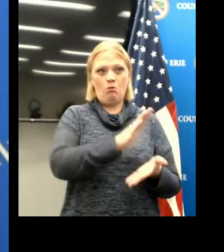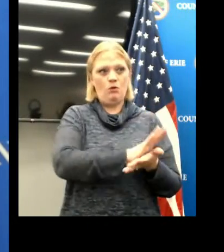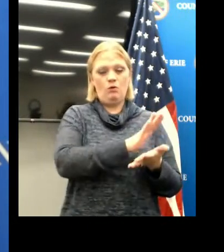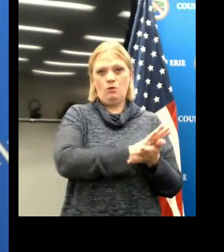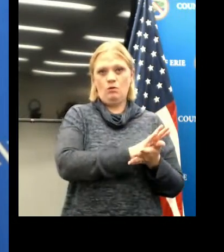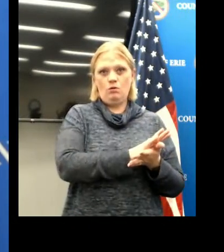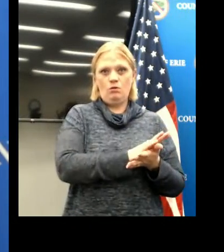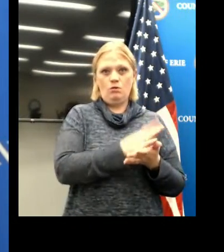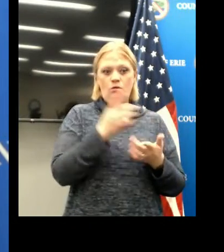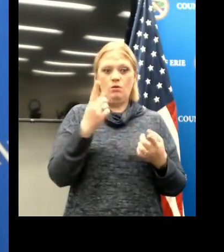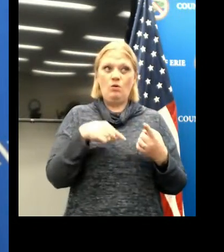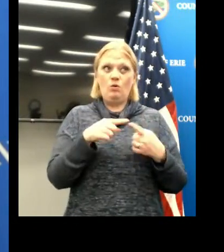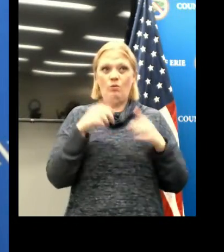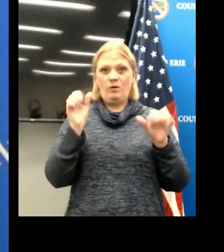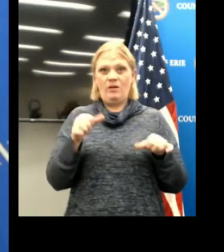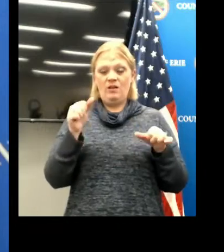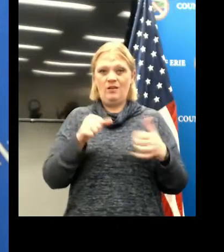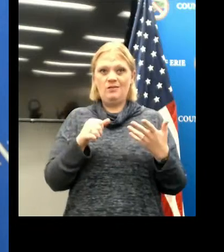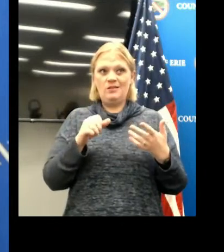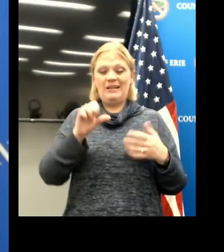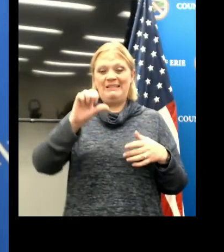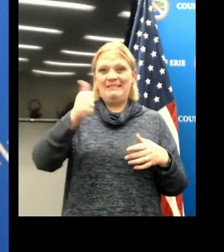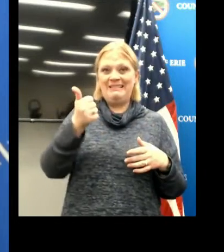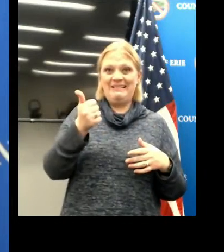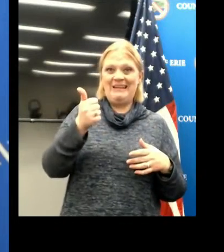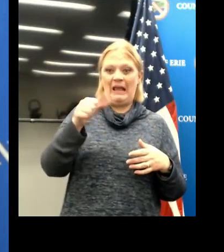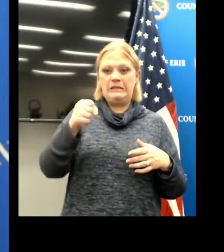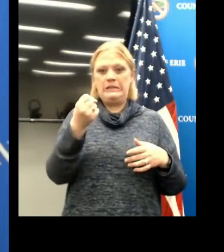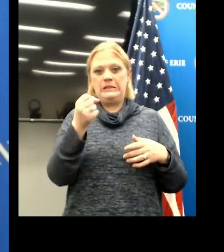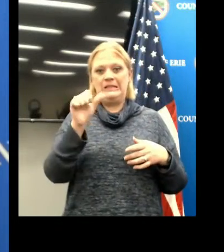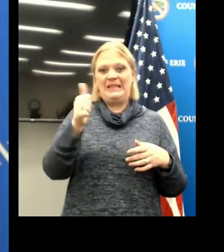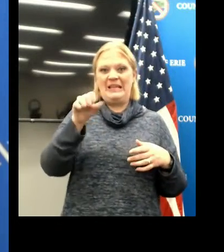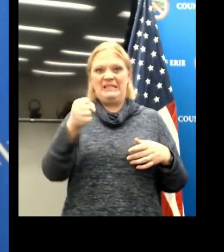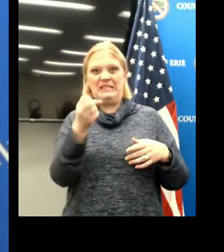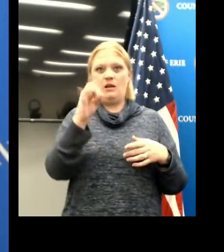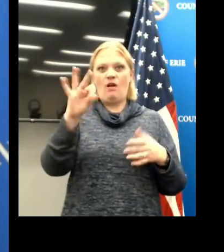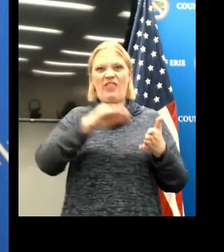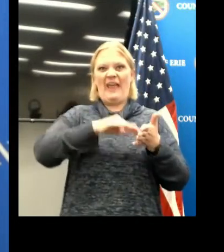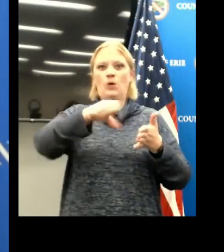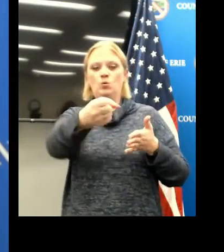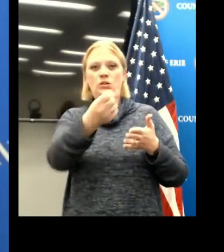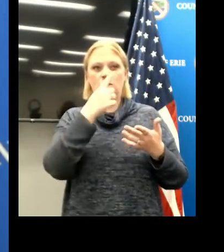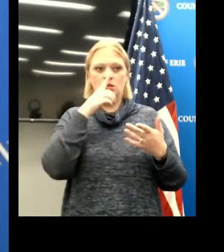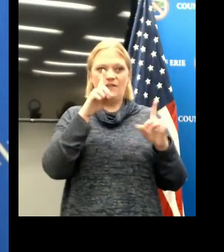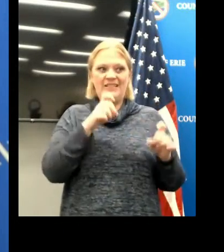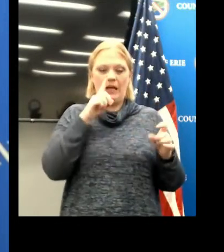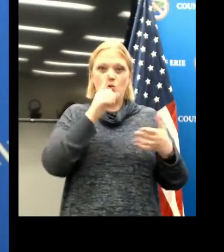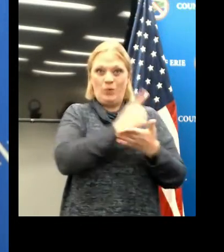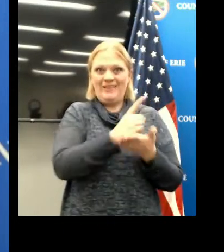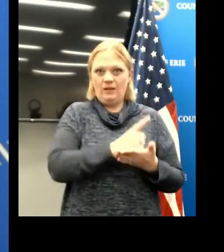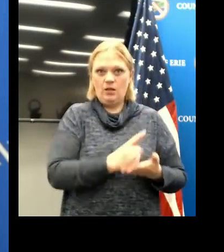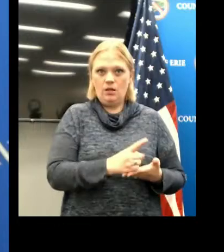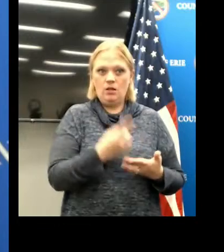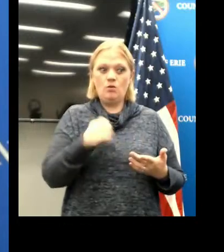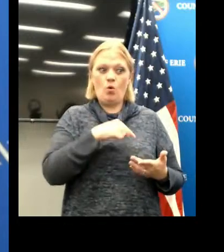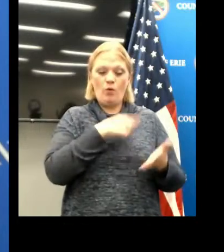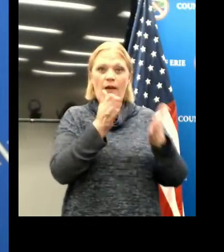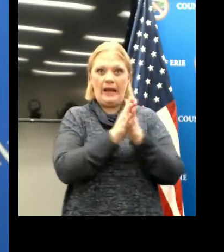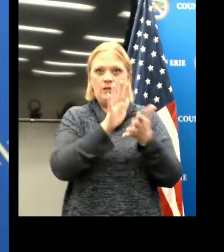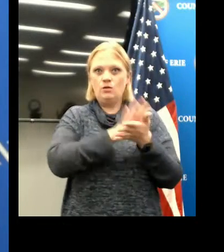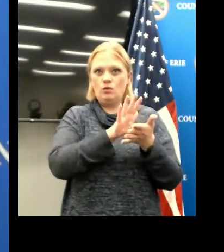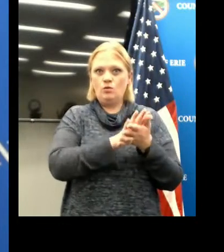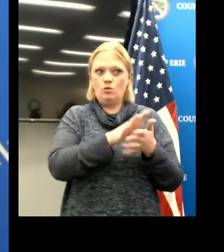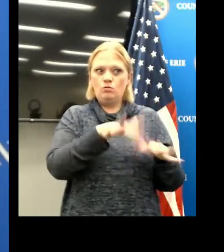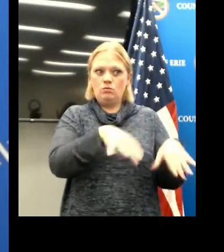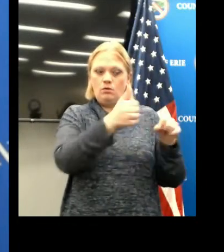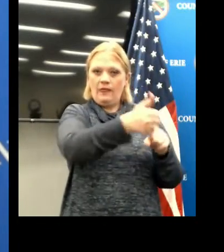we are potentially talking about tens of thousands of tests on a weekly basis. So we are asking the schools to do what New York State has requested of you as well,